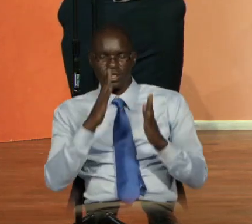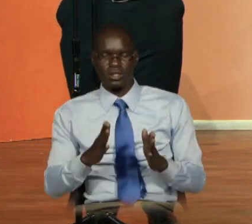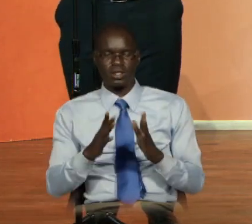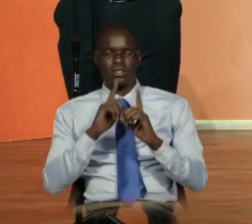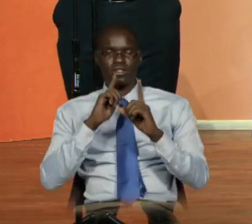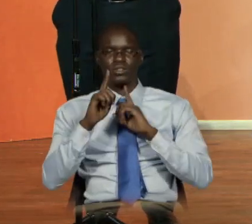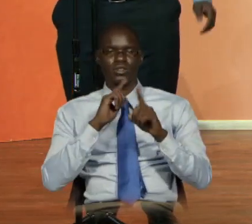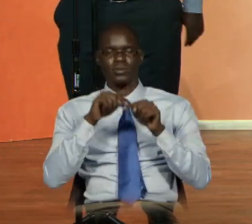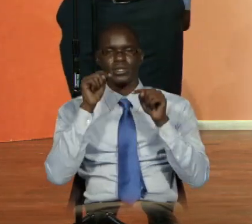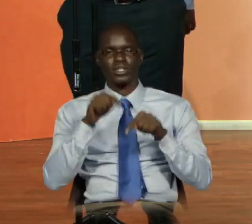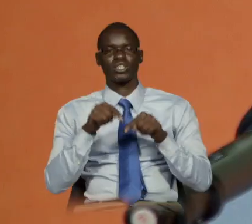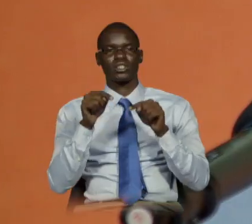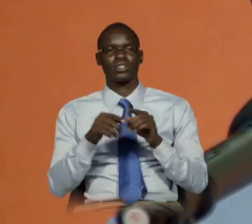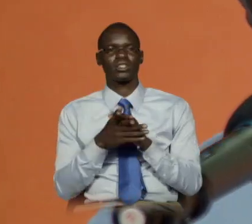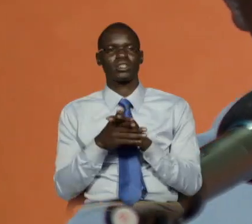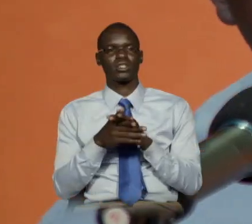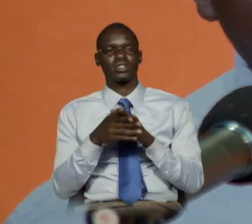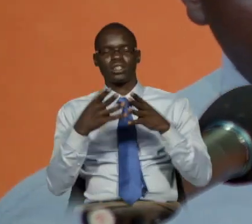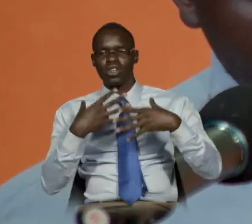speaking today.